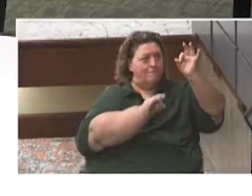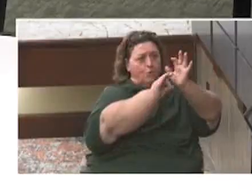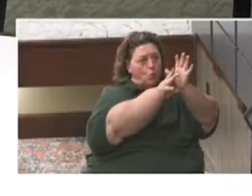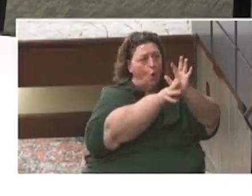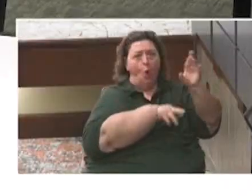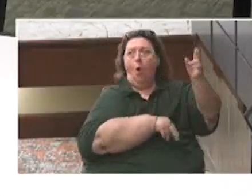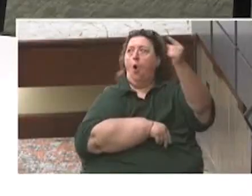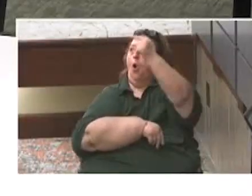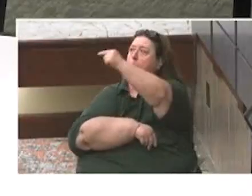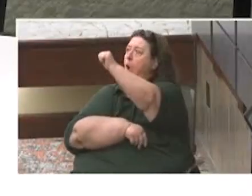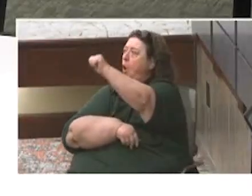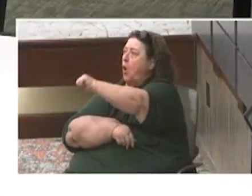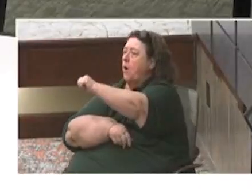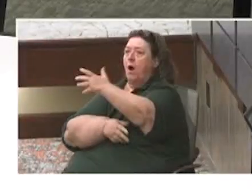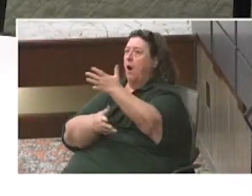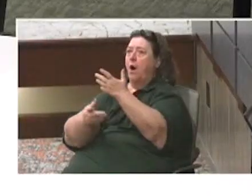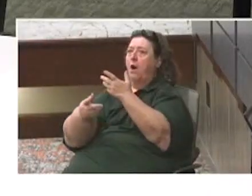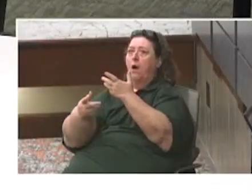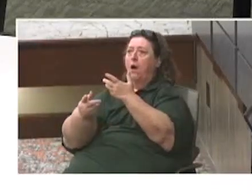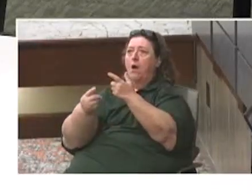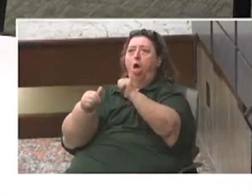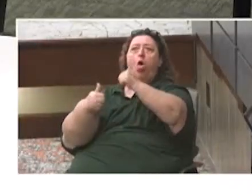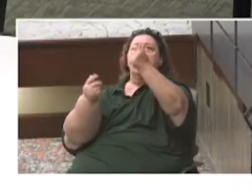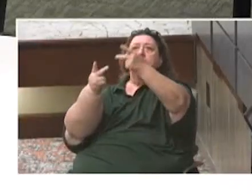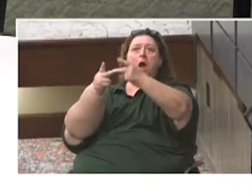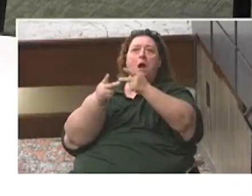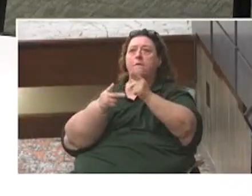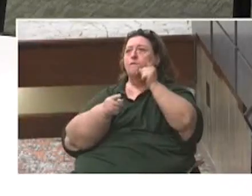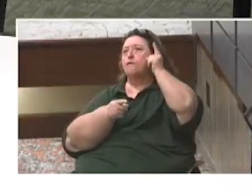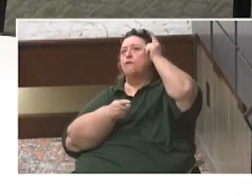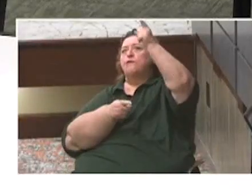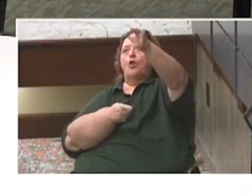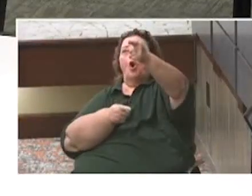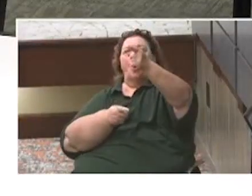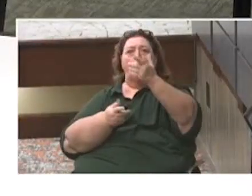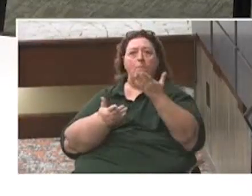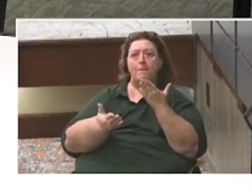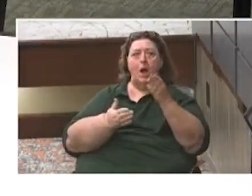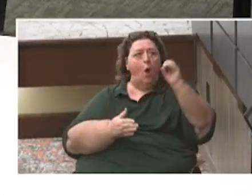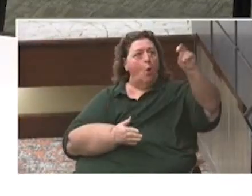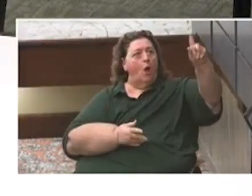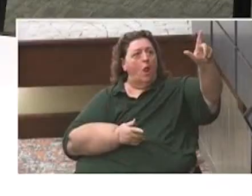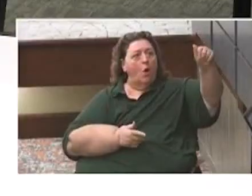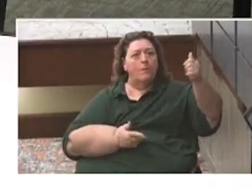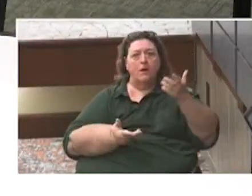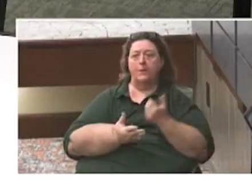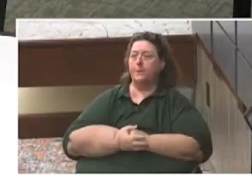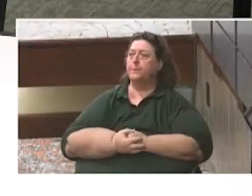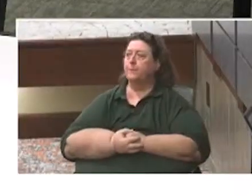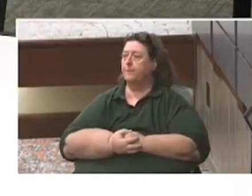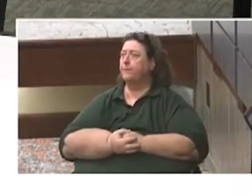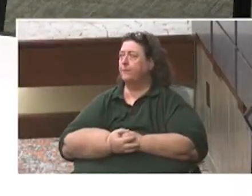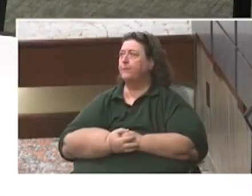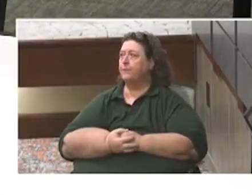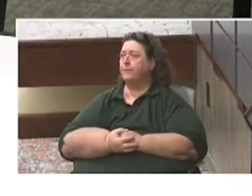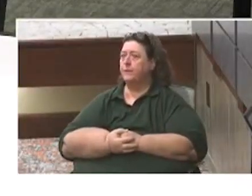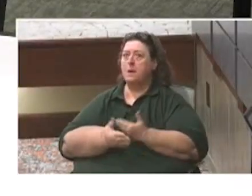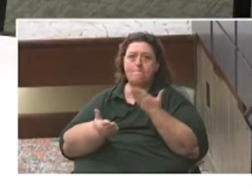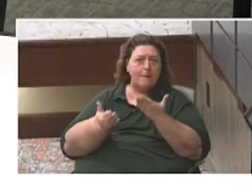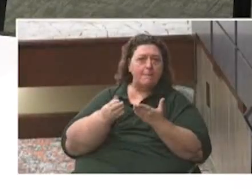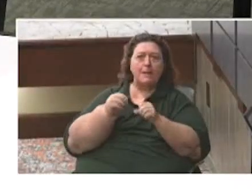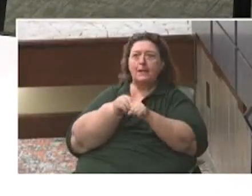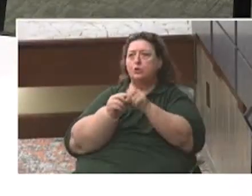they're playing in some of the casinos in Oklahoma. As part of that, or maybe they're playing